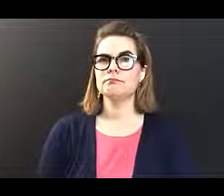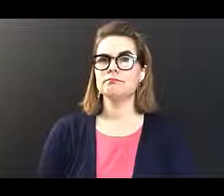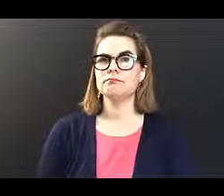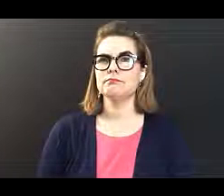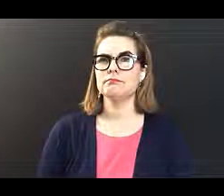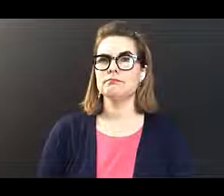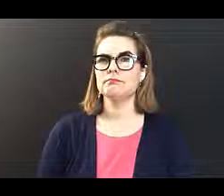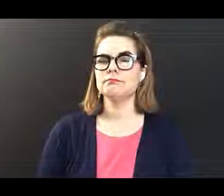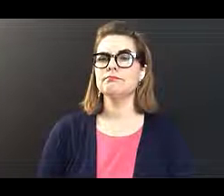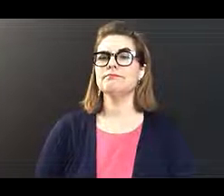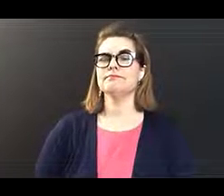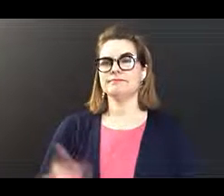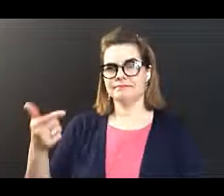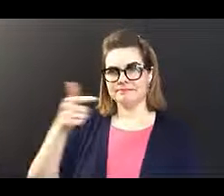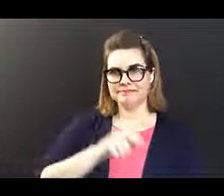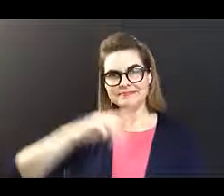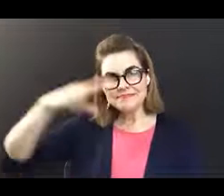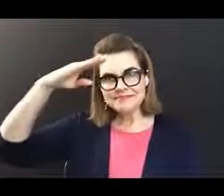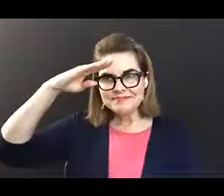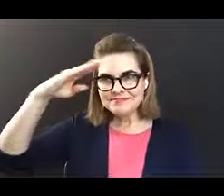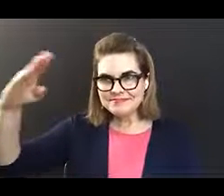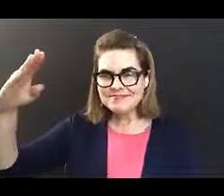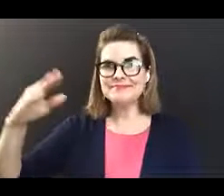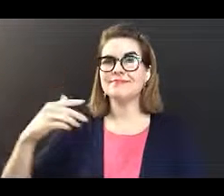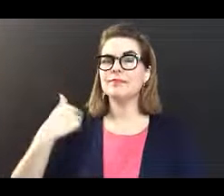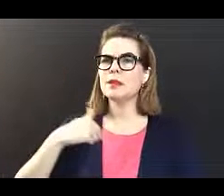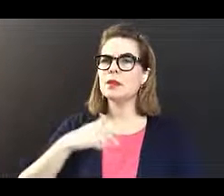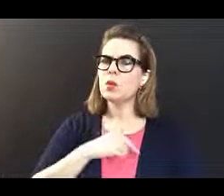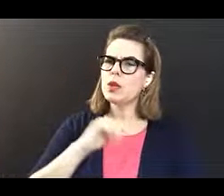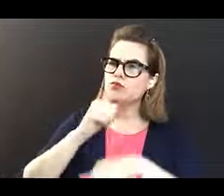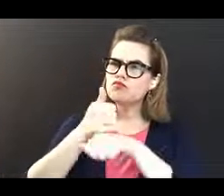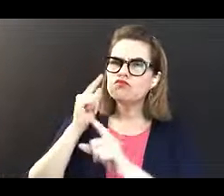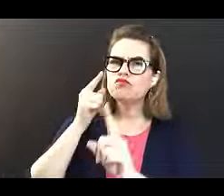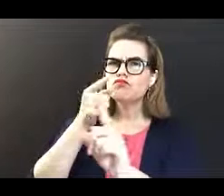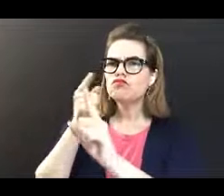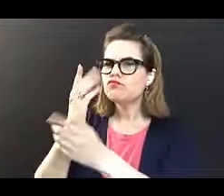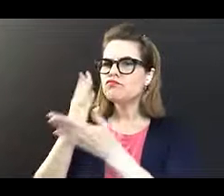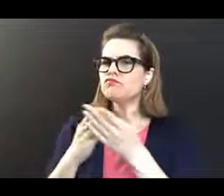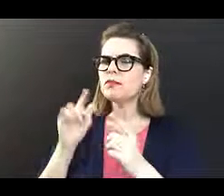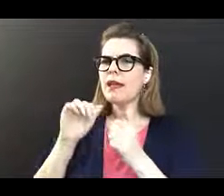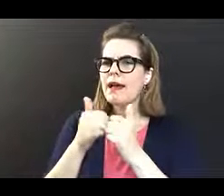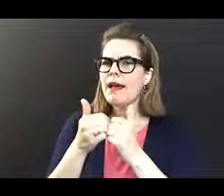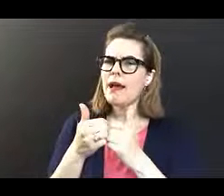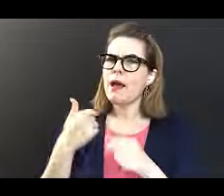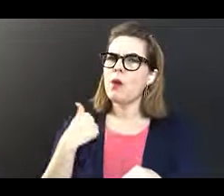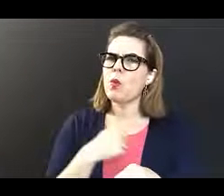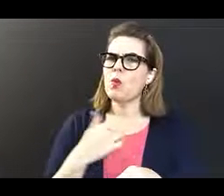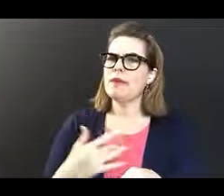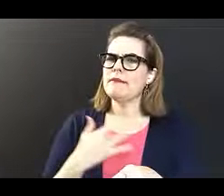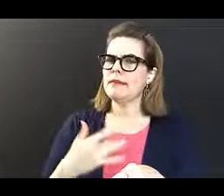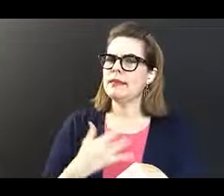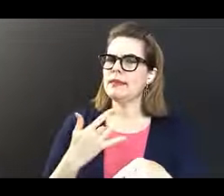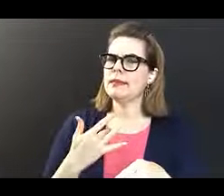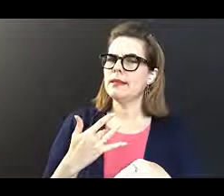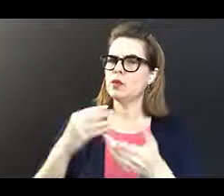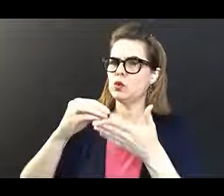Hi, so we have created some goals for how we think as students